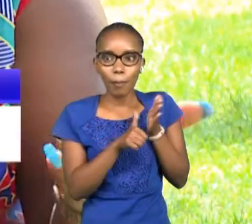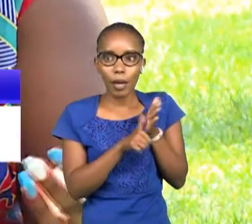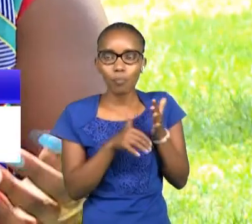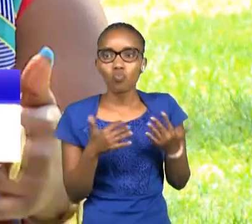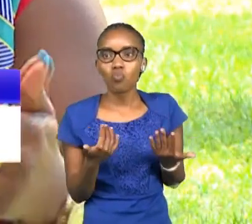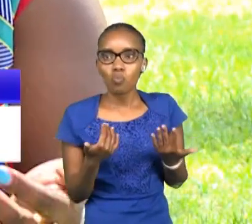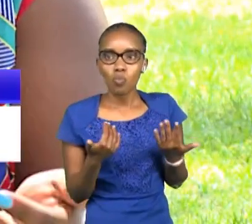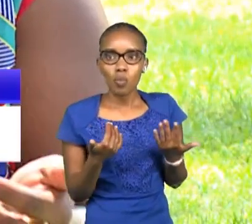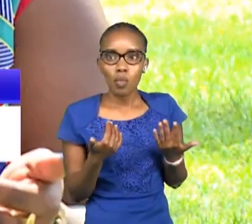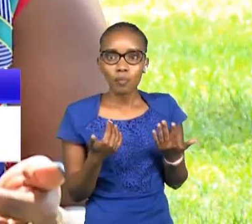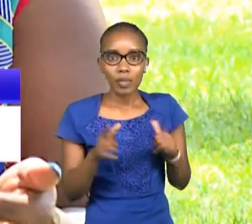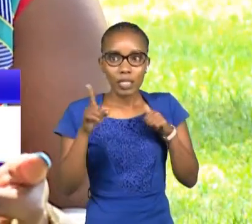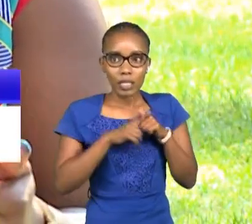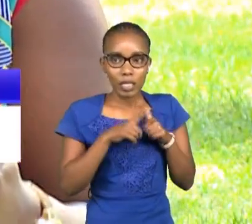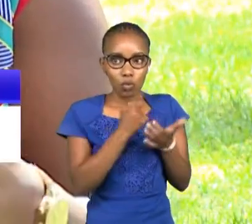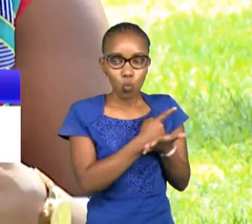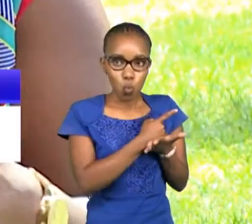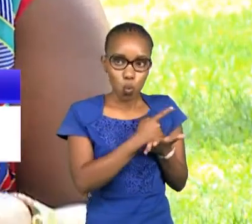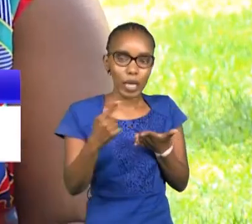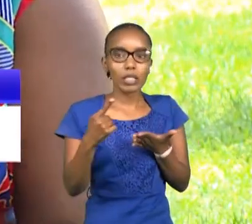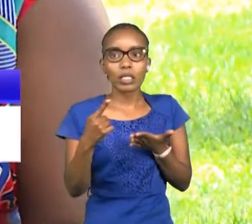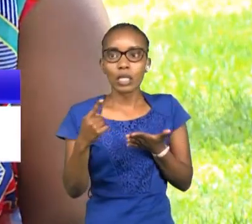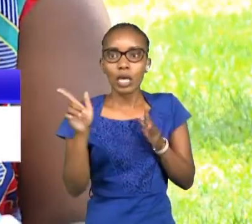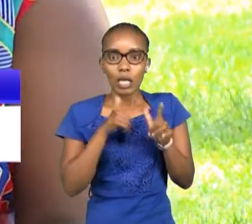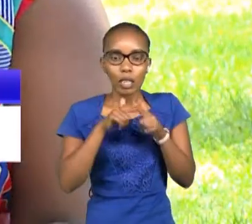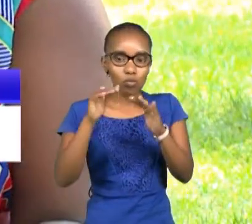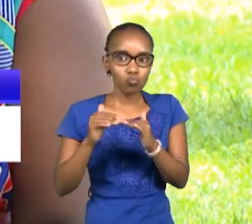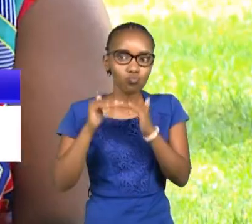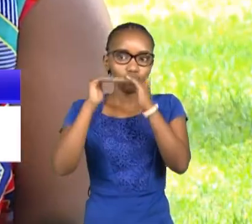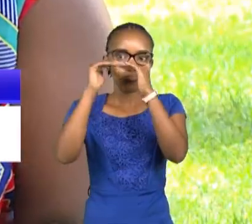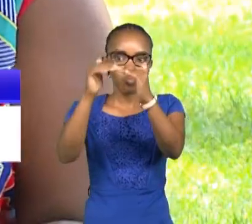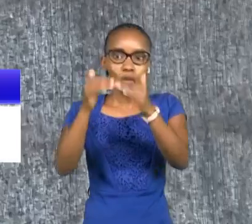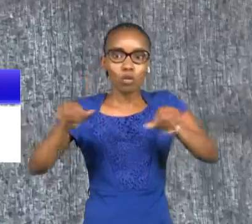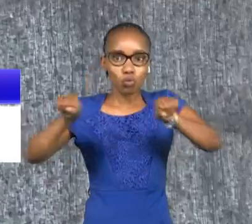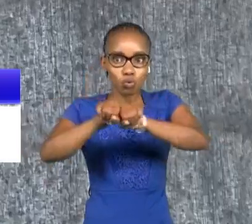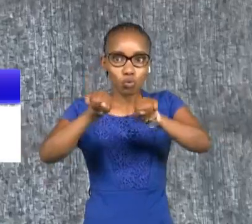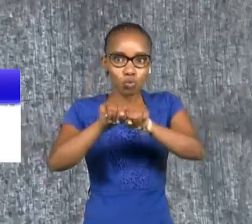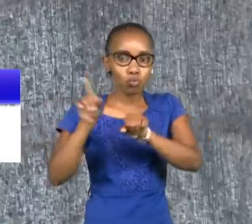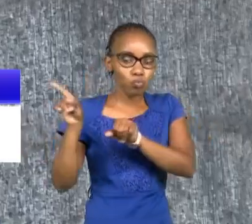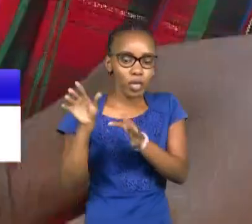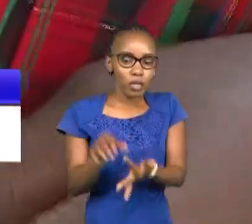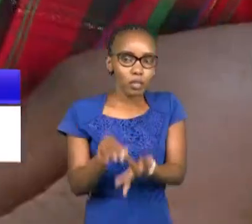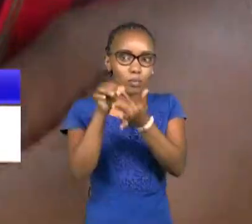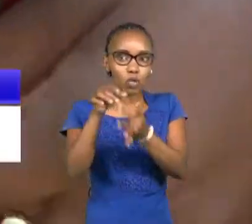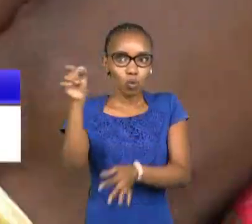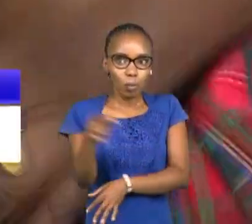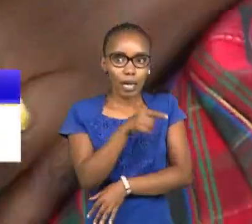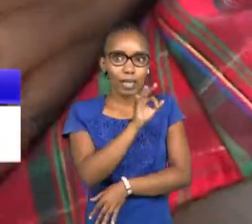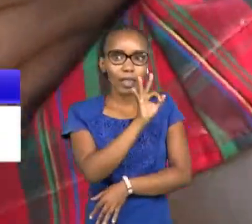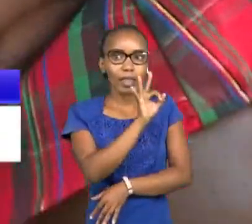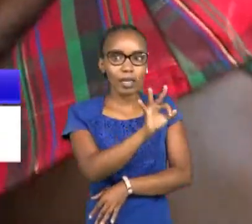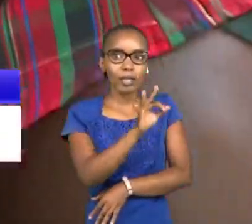it's a treatment that requires 6 weeks of casting, and then she moves on to this particular shoe, which she wears for 3 months